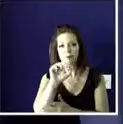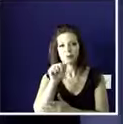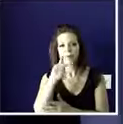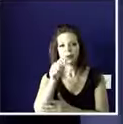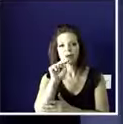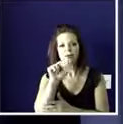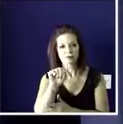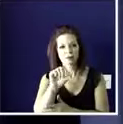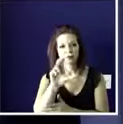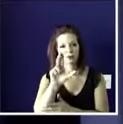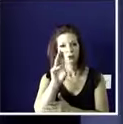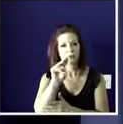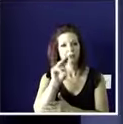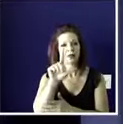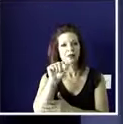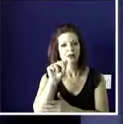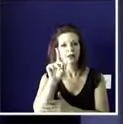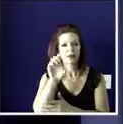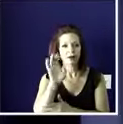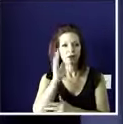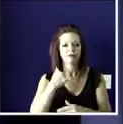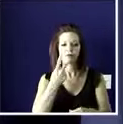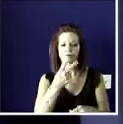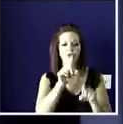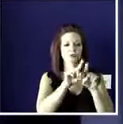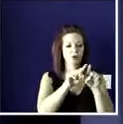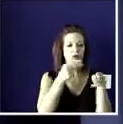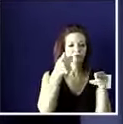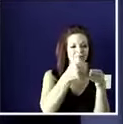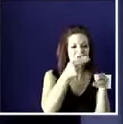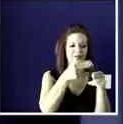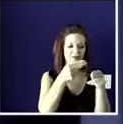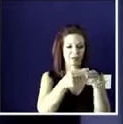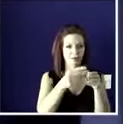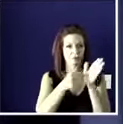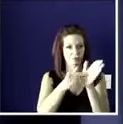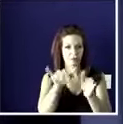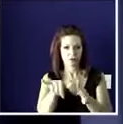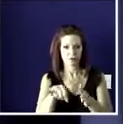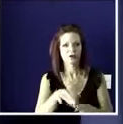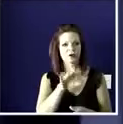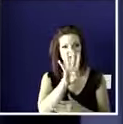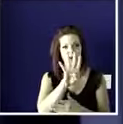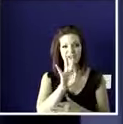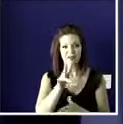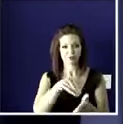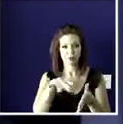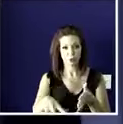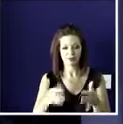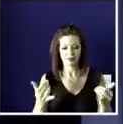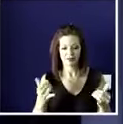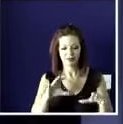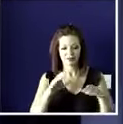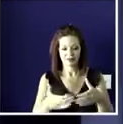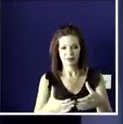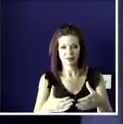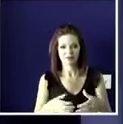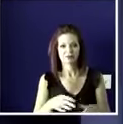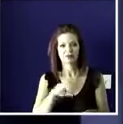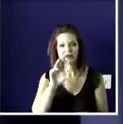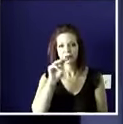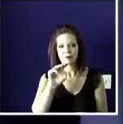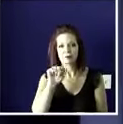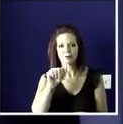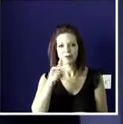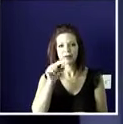They'll have two asterisks in the program to designate them that. There are 47 students in this class that are magna cum